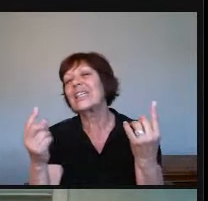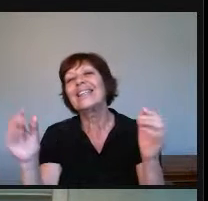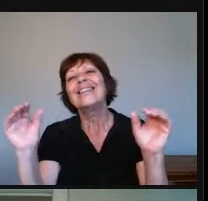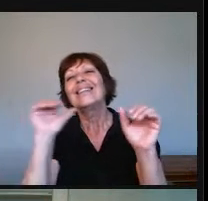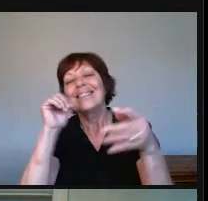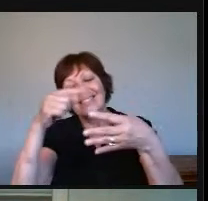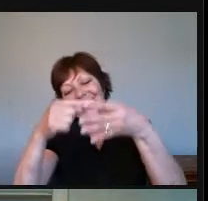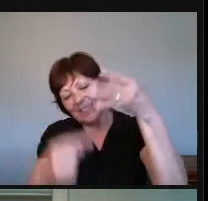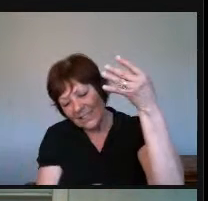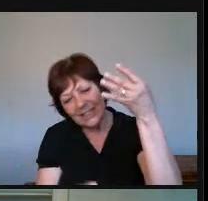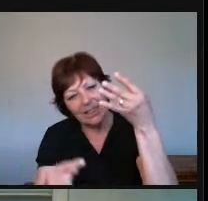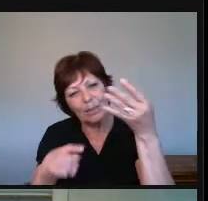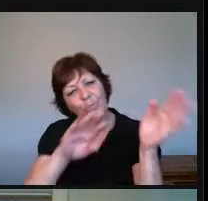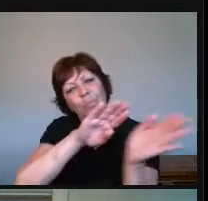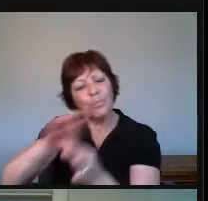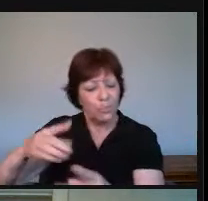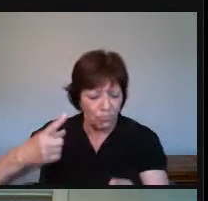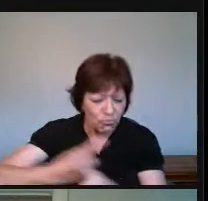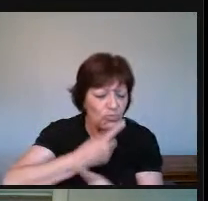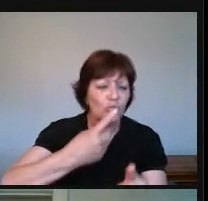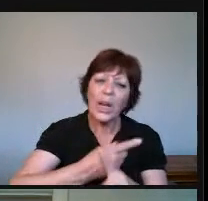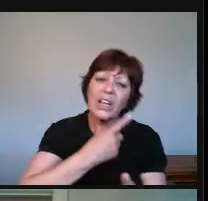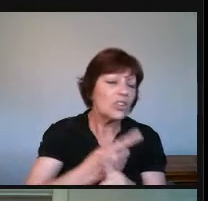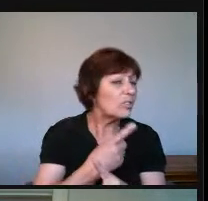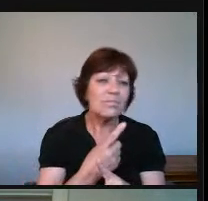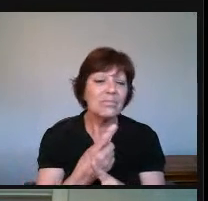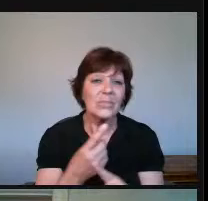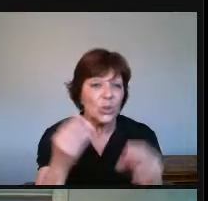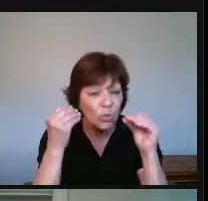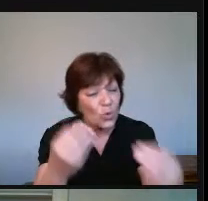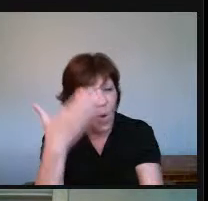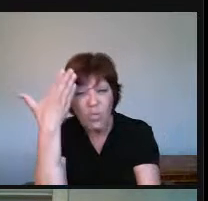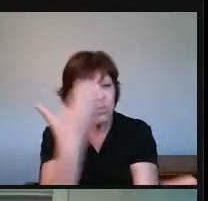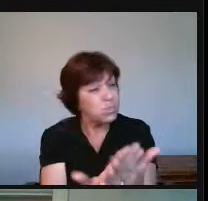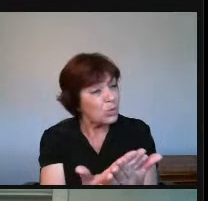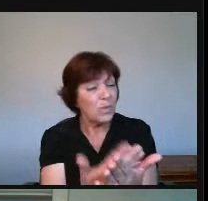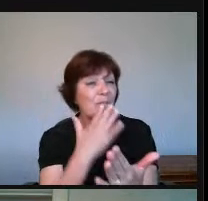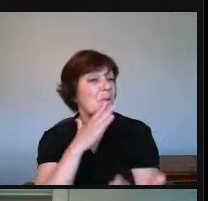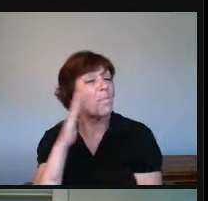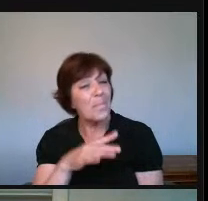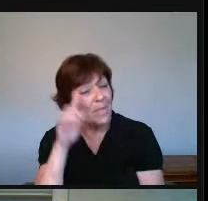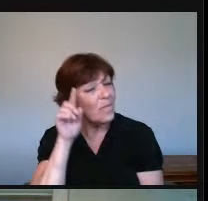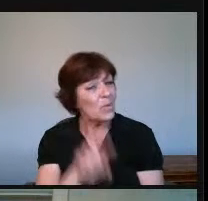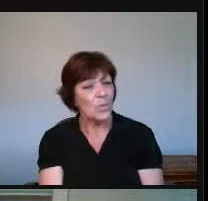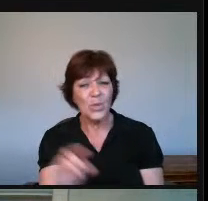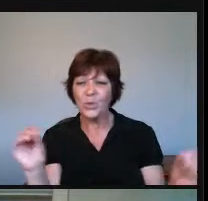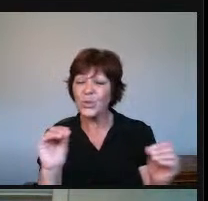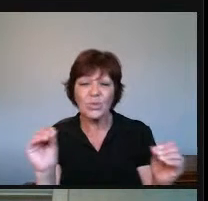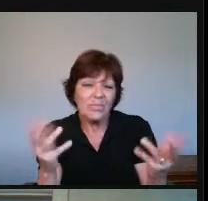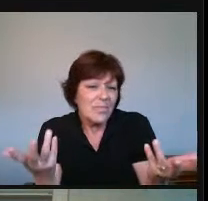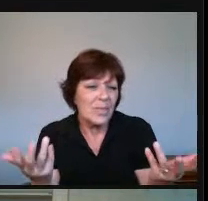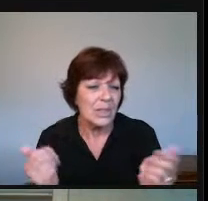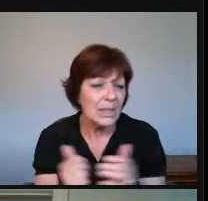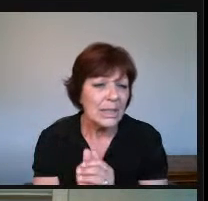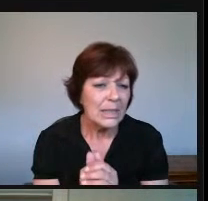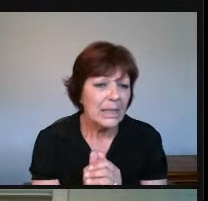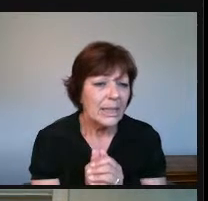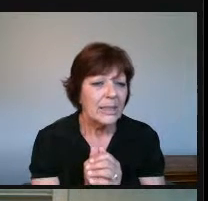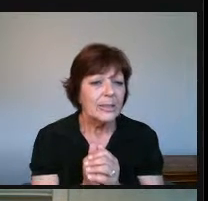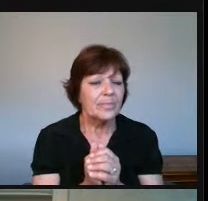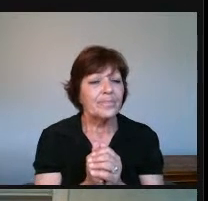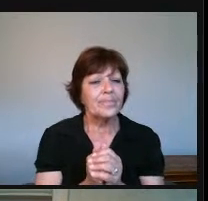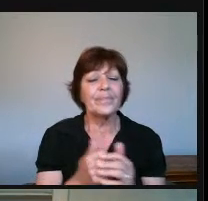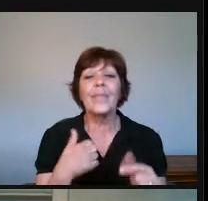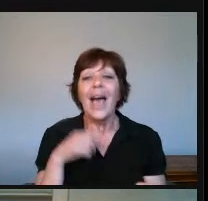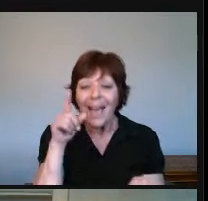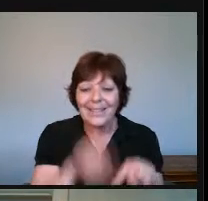the components of the vaccine, and they don't have eggs in them, they don't have any foreign proteins in them. I